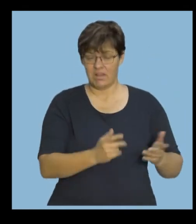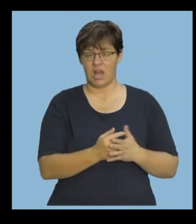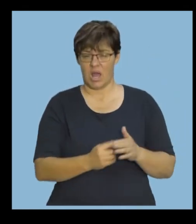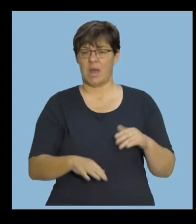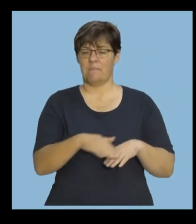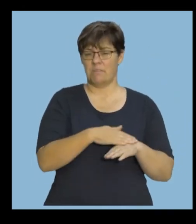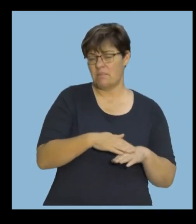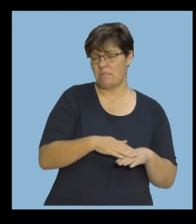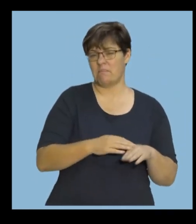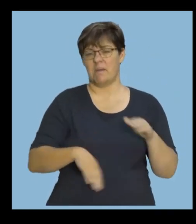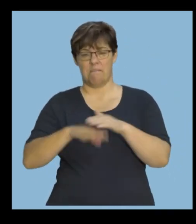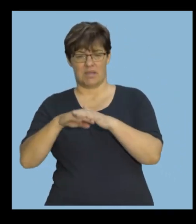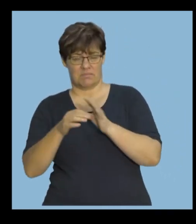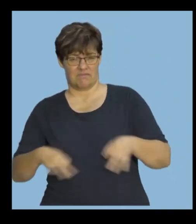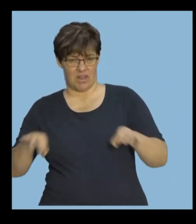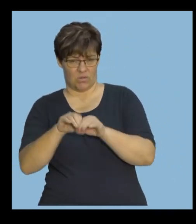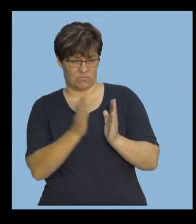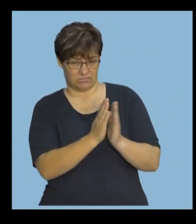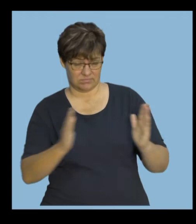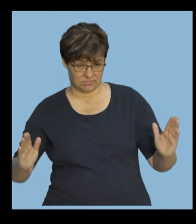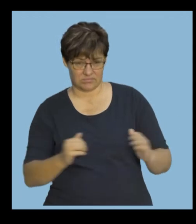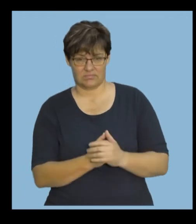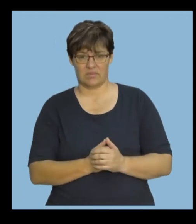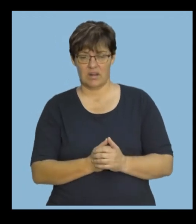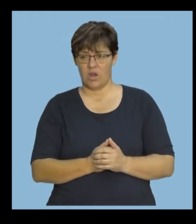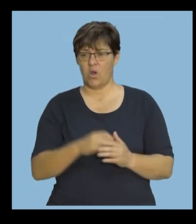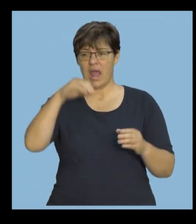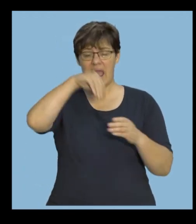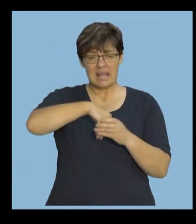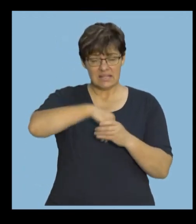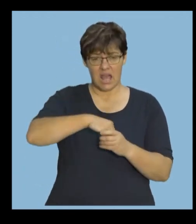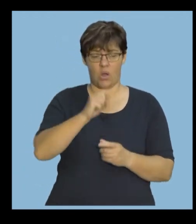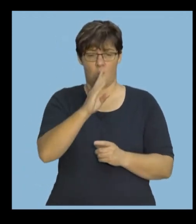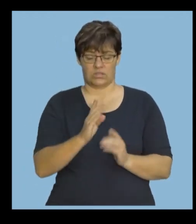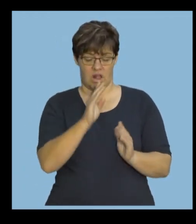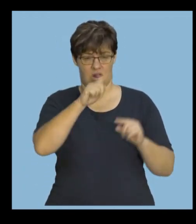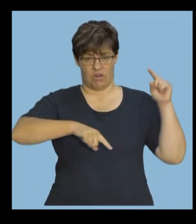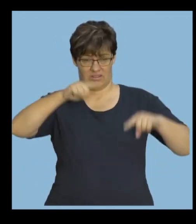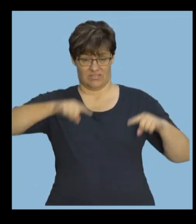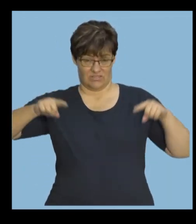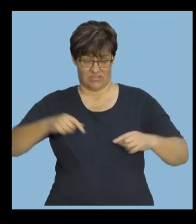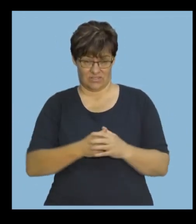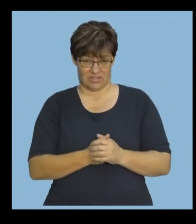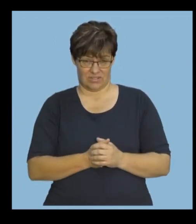minimum value and the maximum value. We'll still look at something called the interquartile